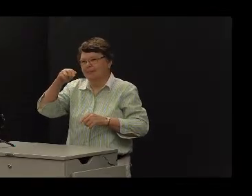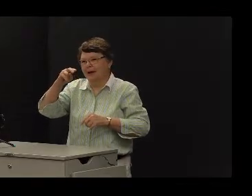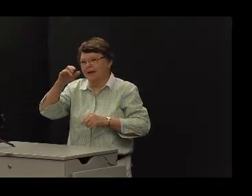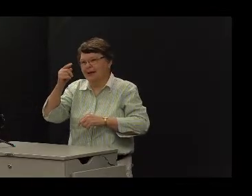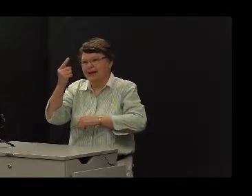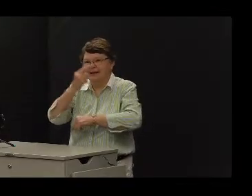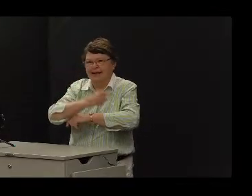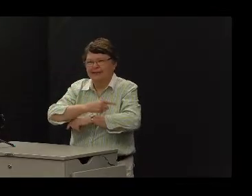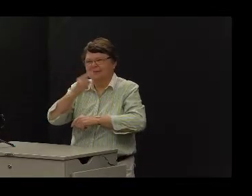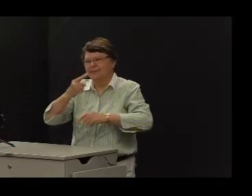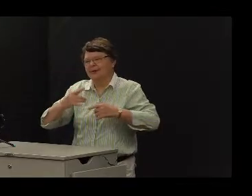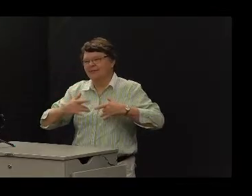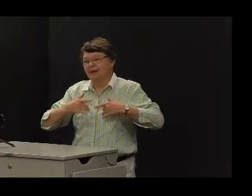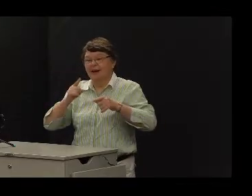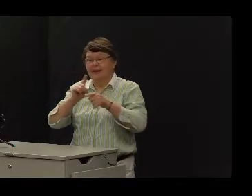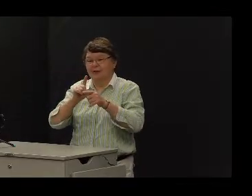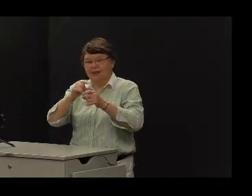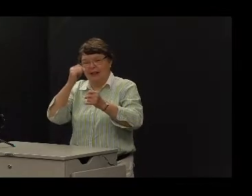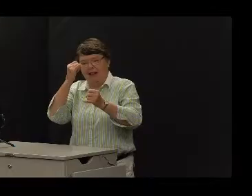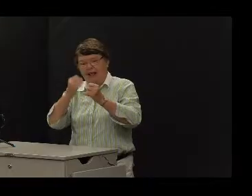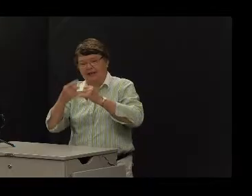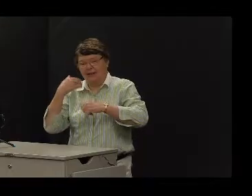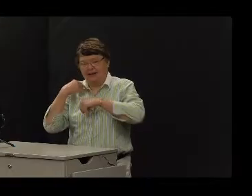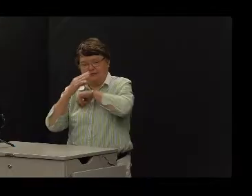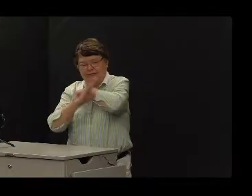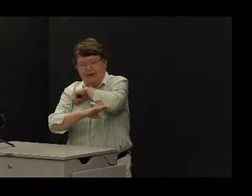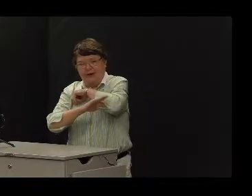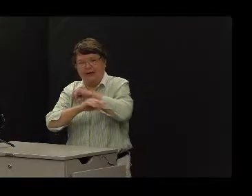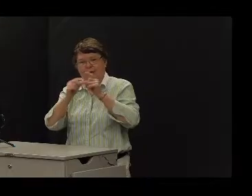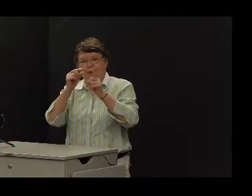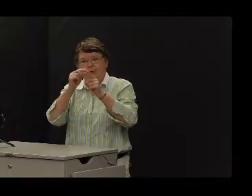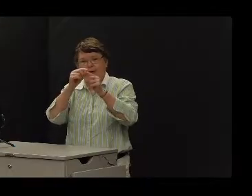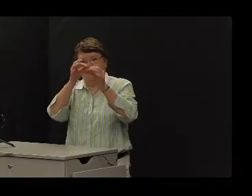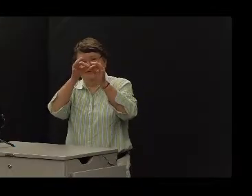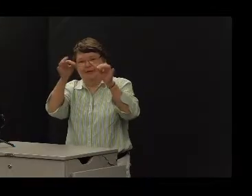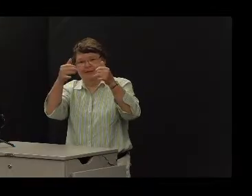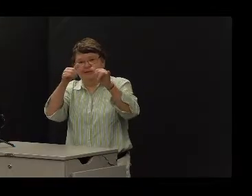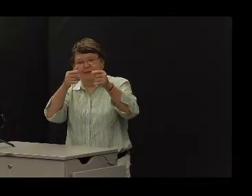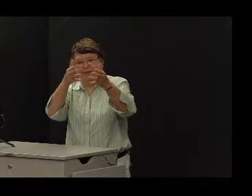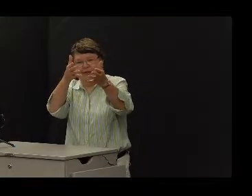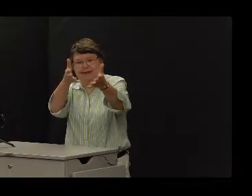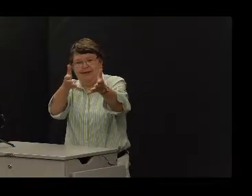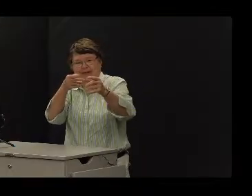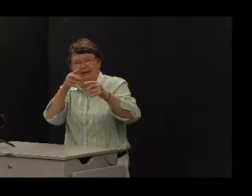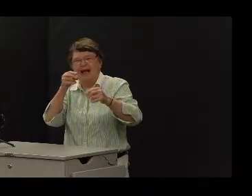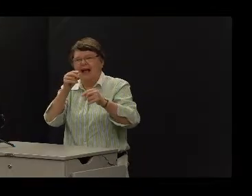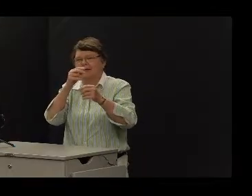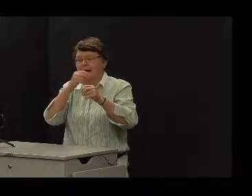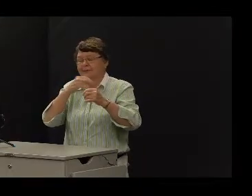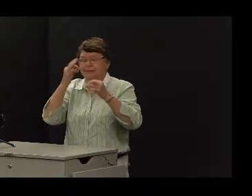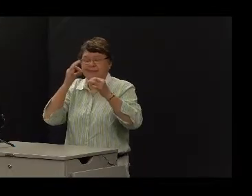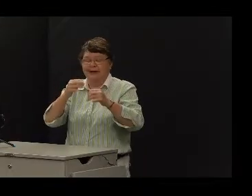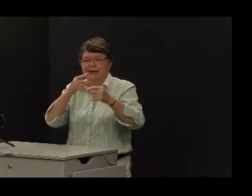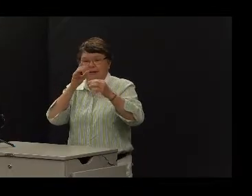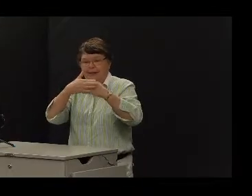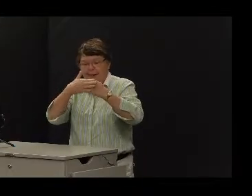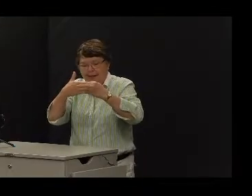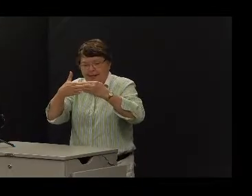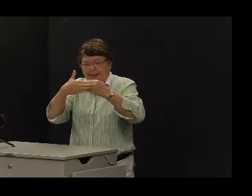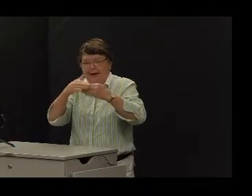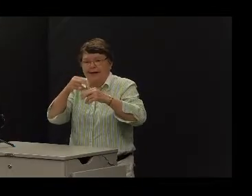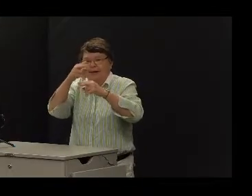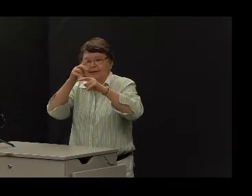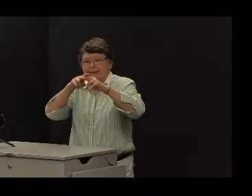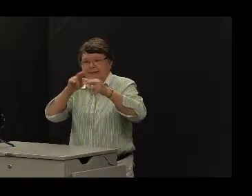wanting to say that's been posted ever since Pancake Day and last fall. I noticed some of the words are still left